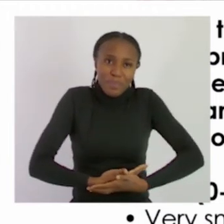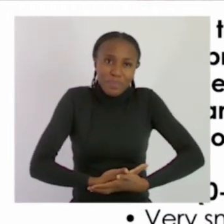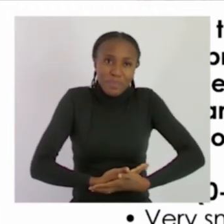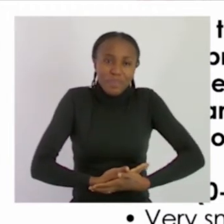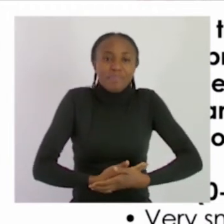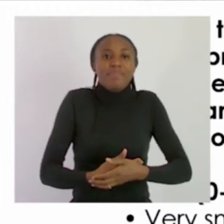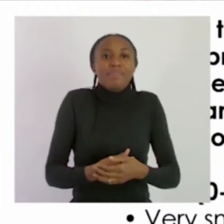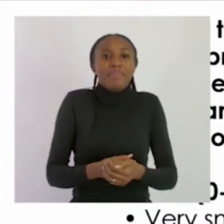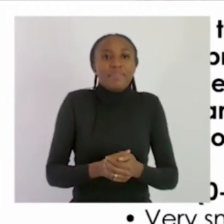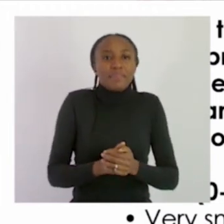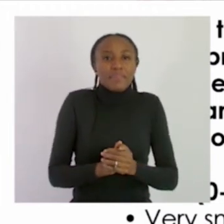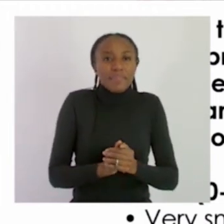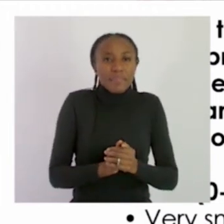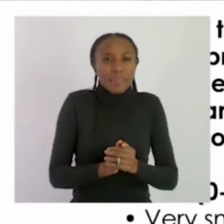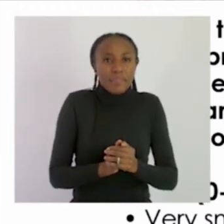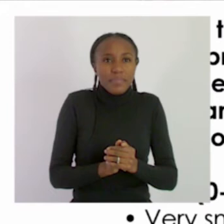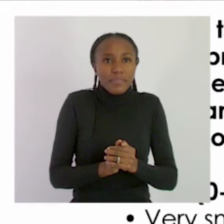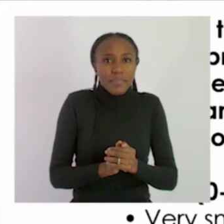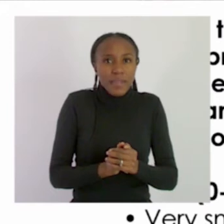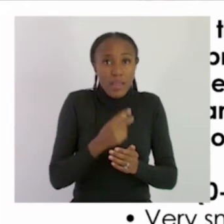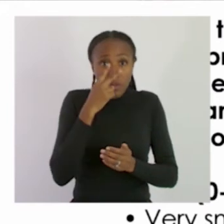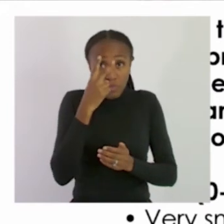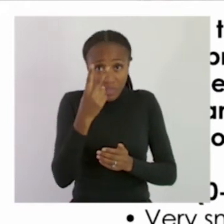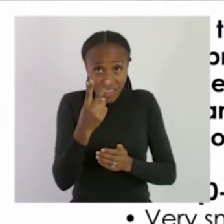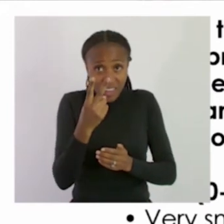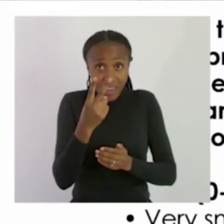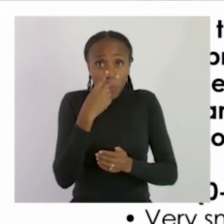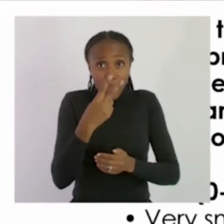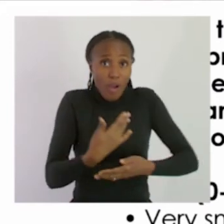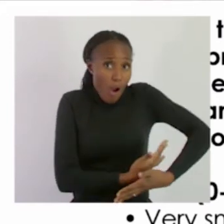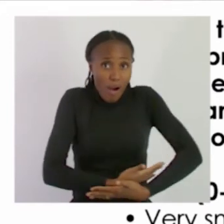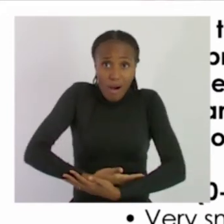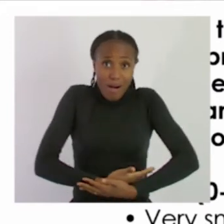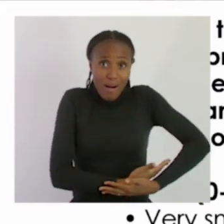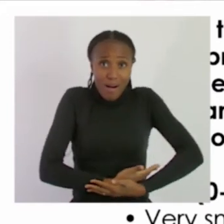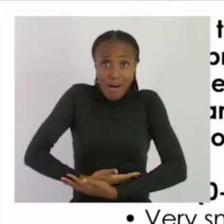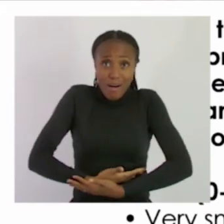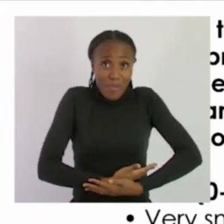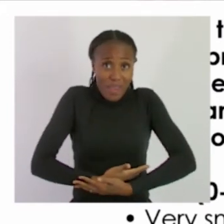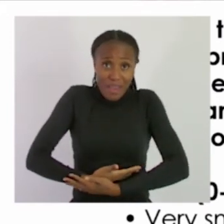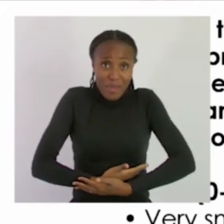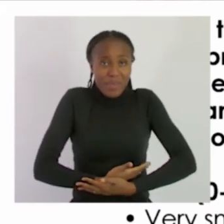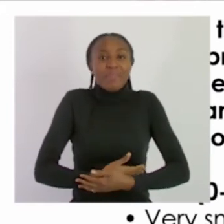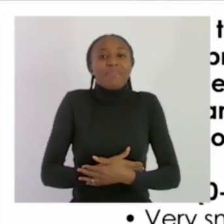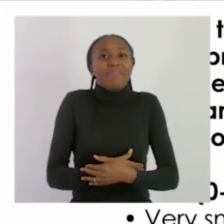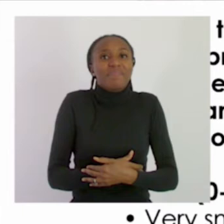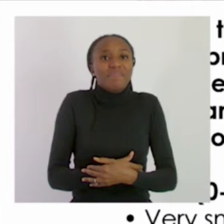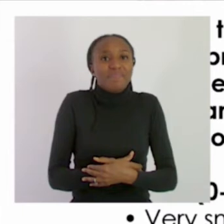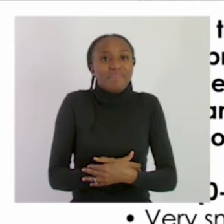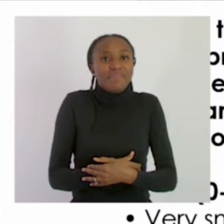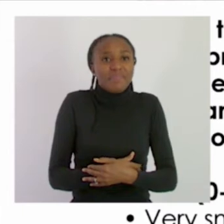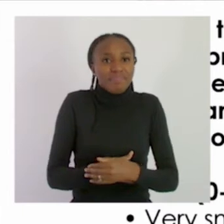the newborns. And if you look on your right-hand side there, you can see a picture of infant.